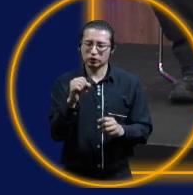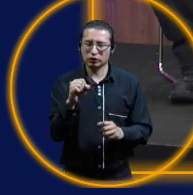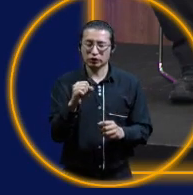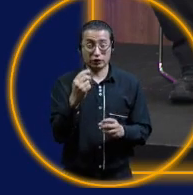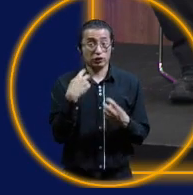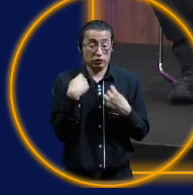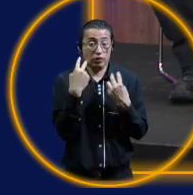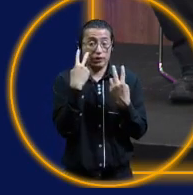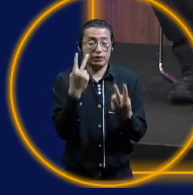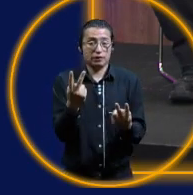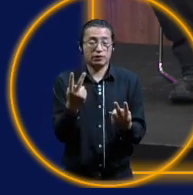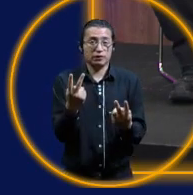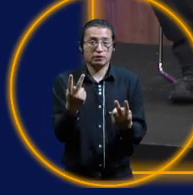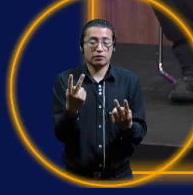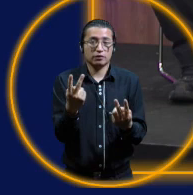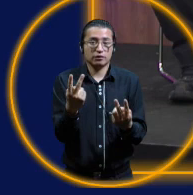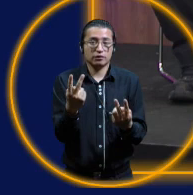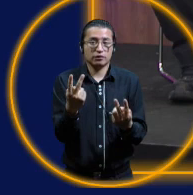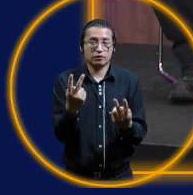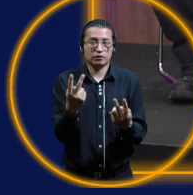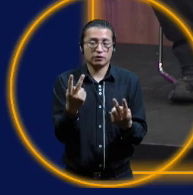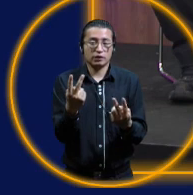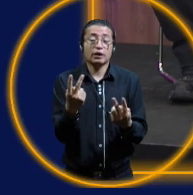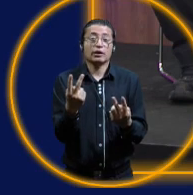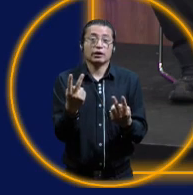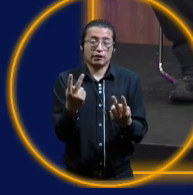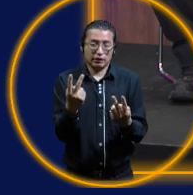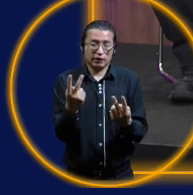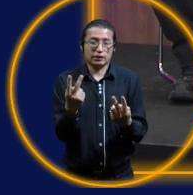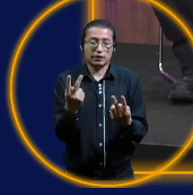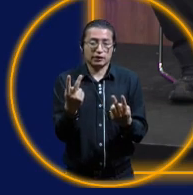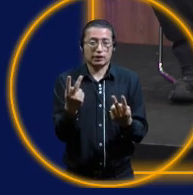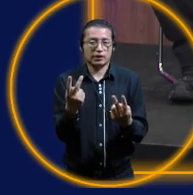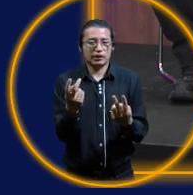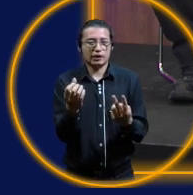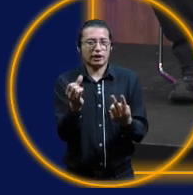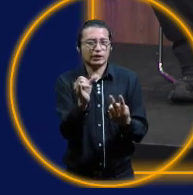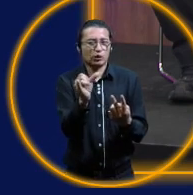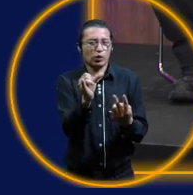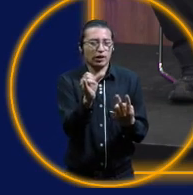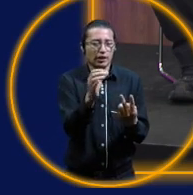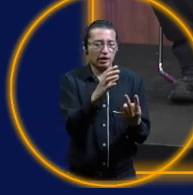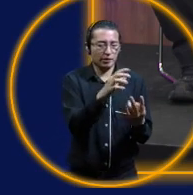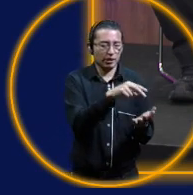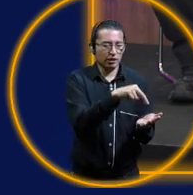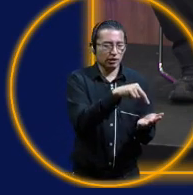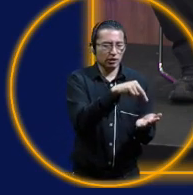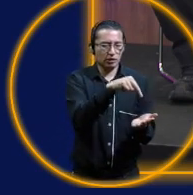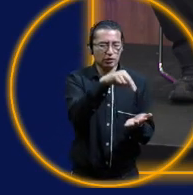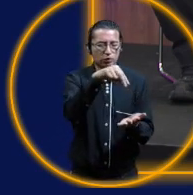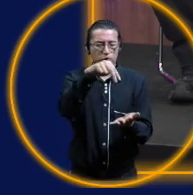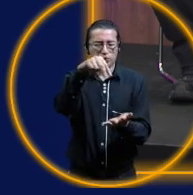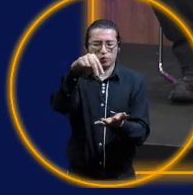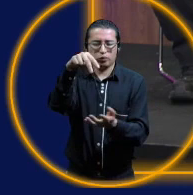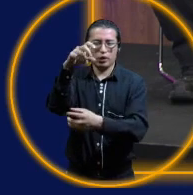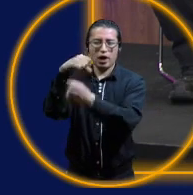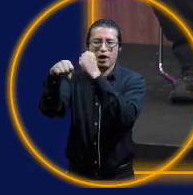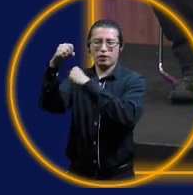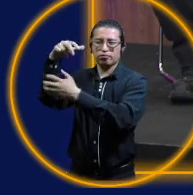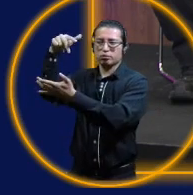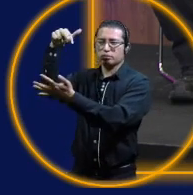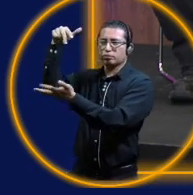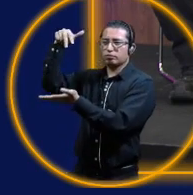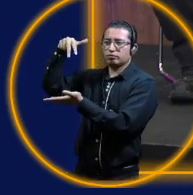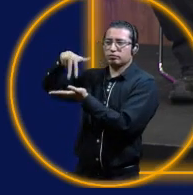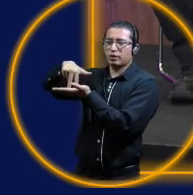if like I was transported to like the 1980s or something, I would make more art